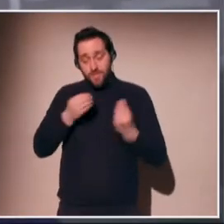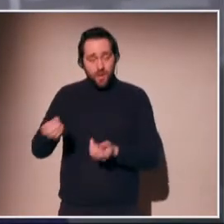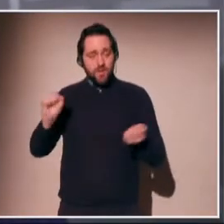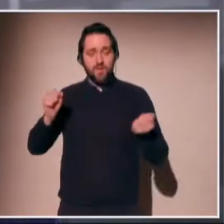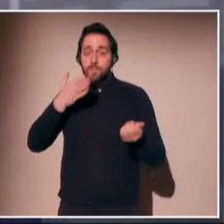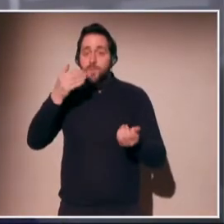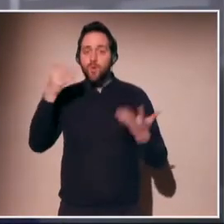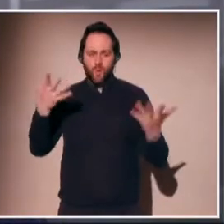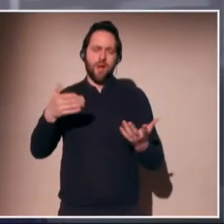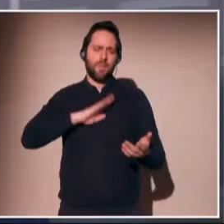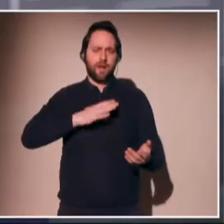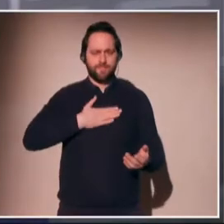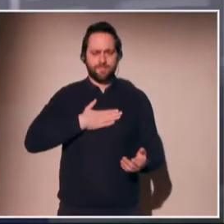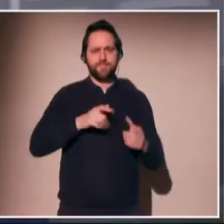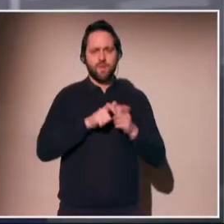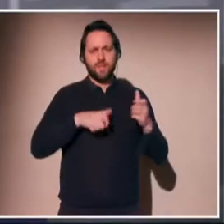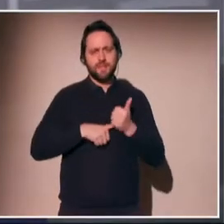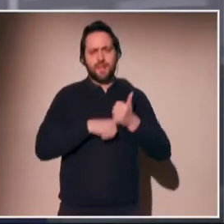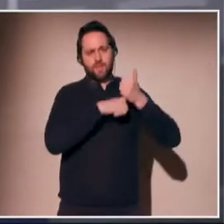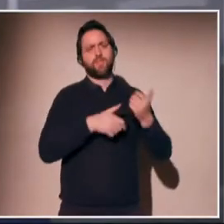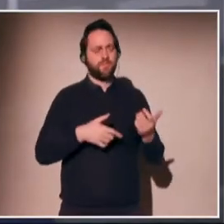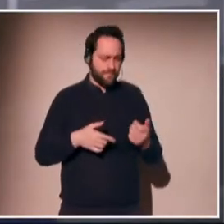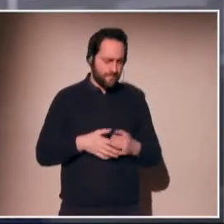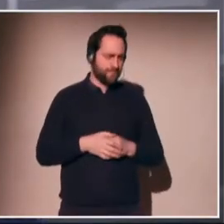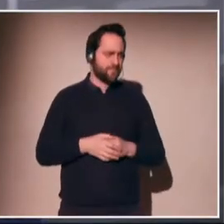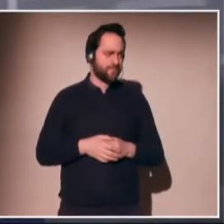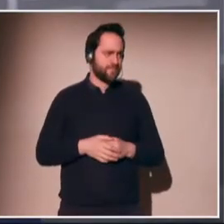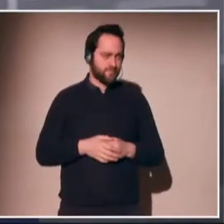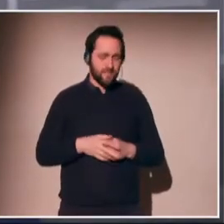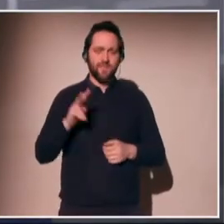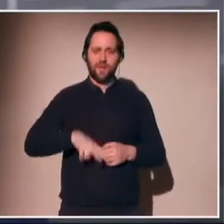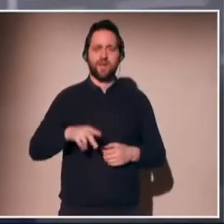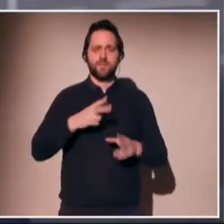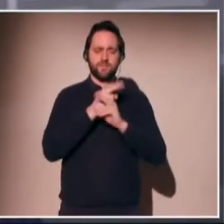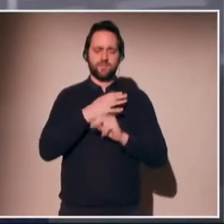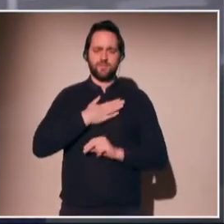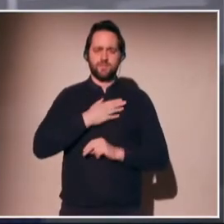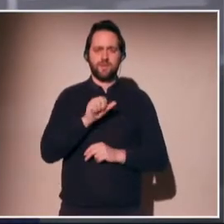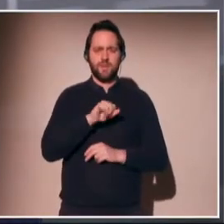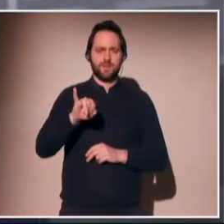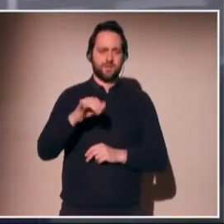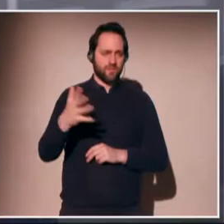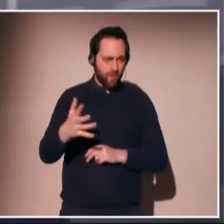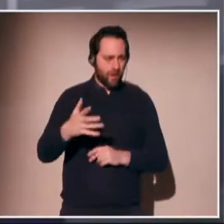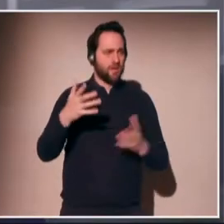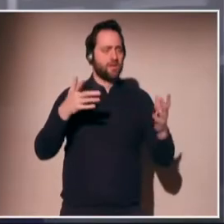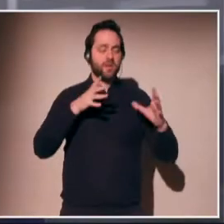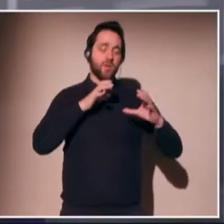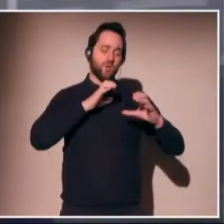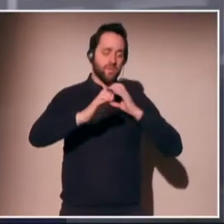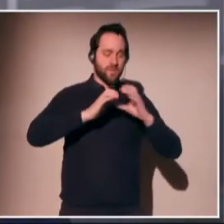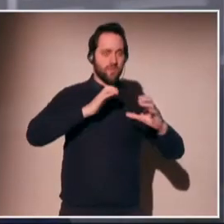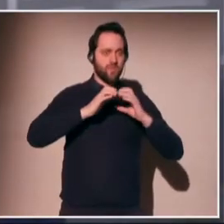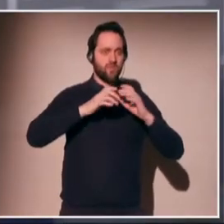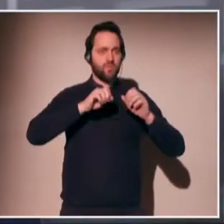the industrialization of information. It's globally how you will find any task with a cognitive task